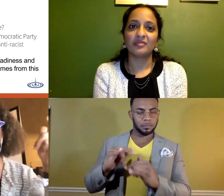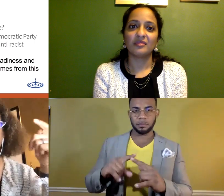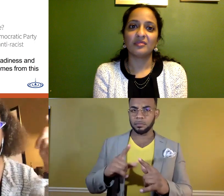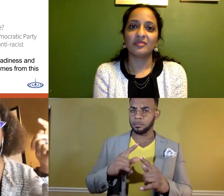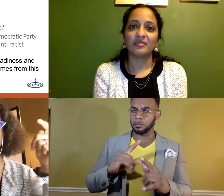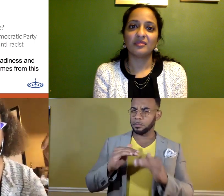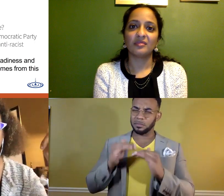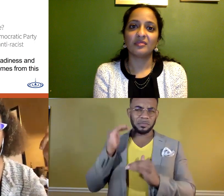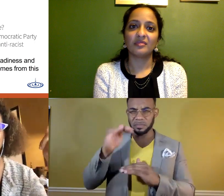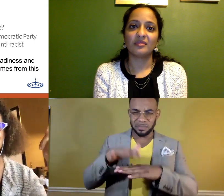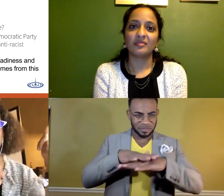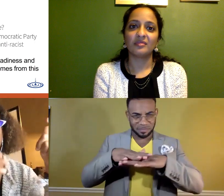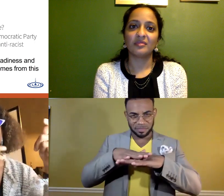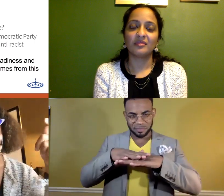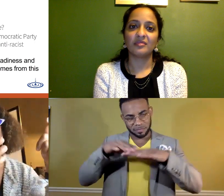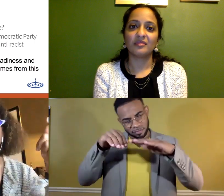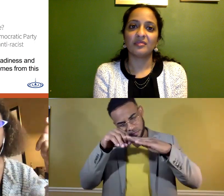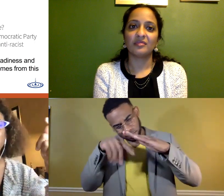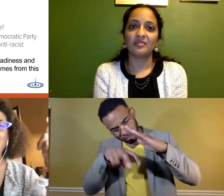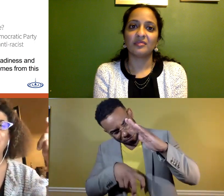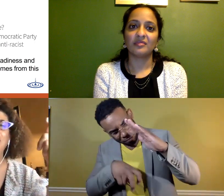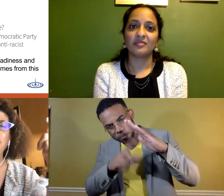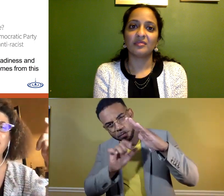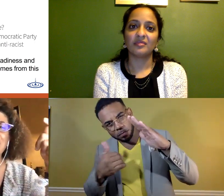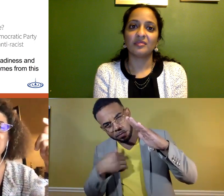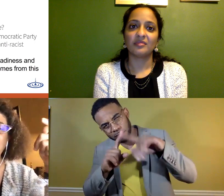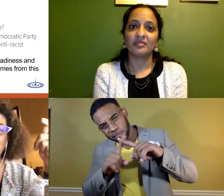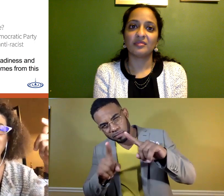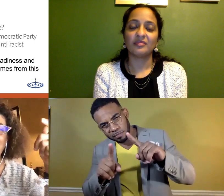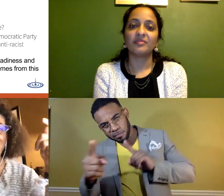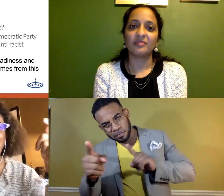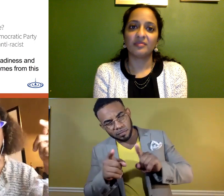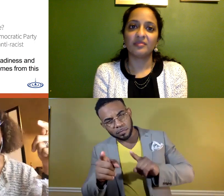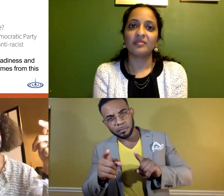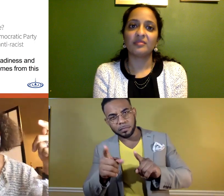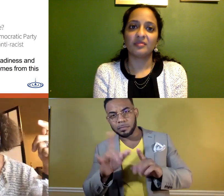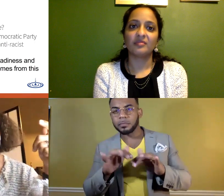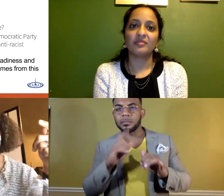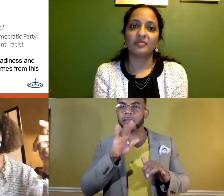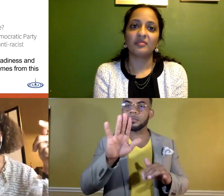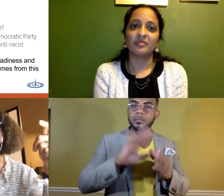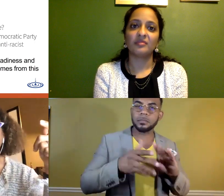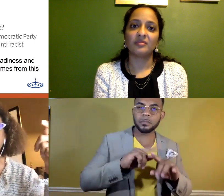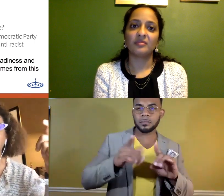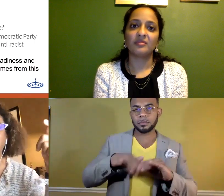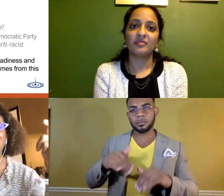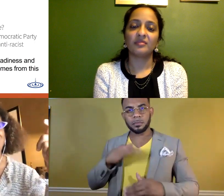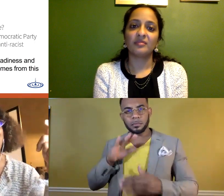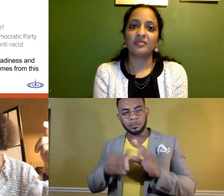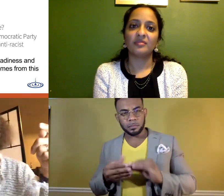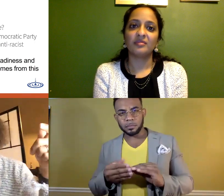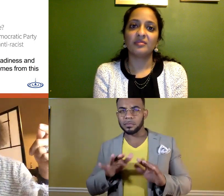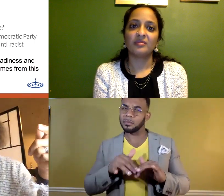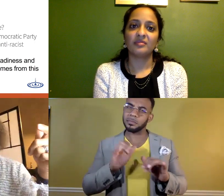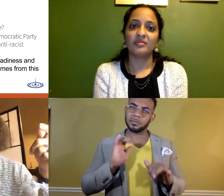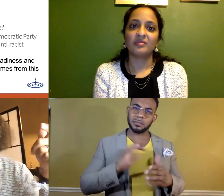go beyond common and say, what is it that we have that's different? And how is your story different than my story? How